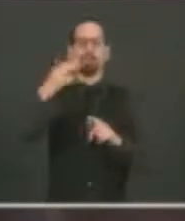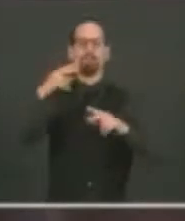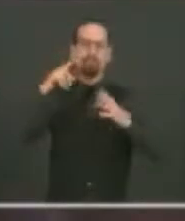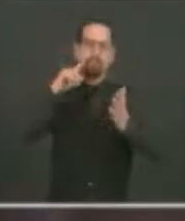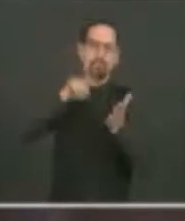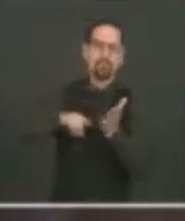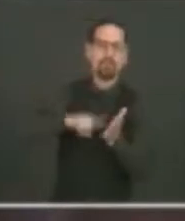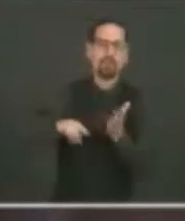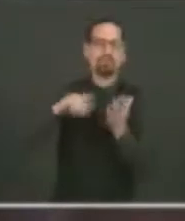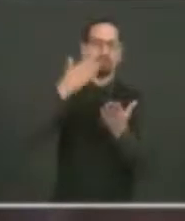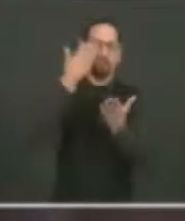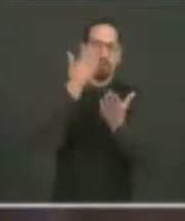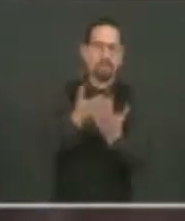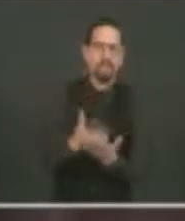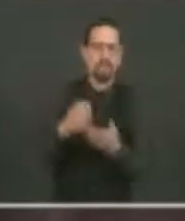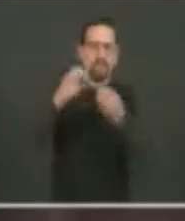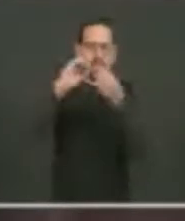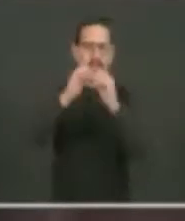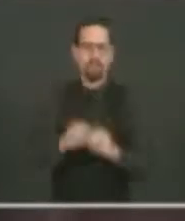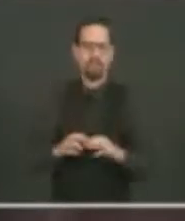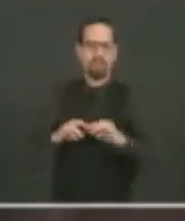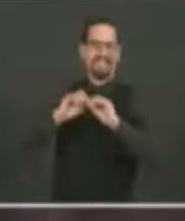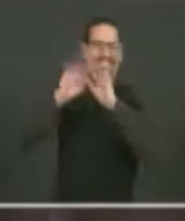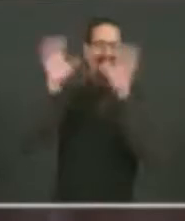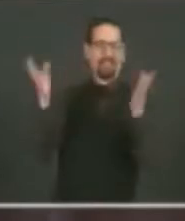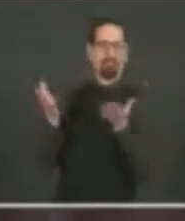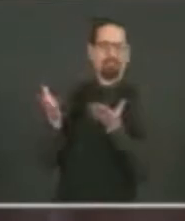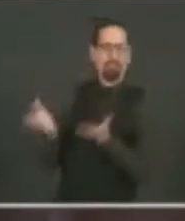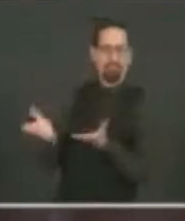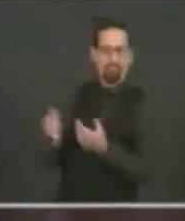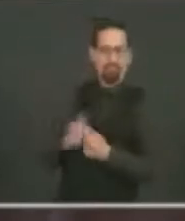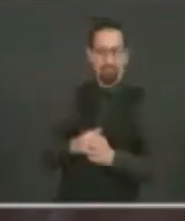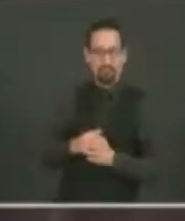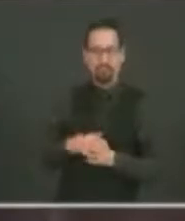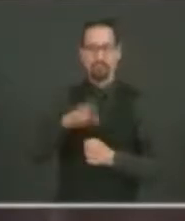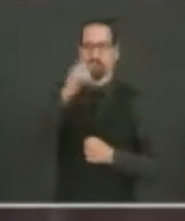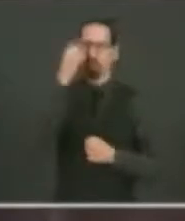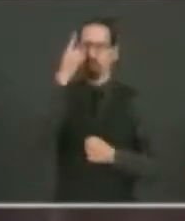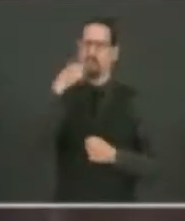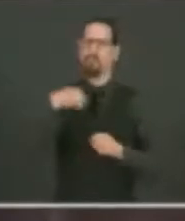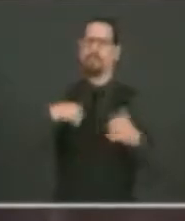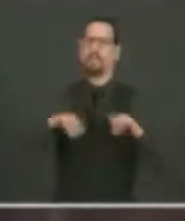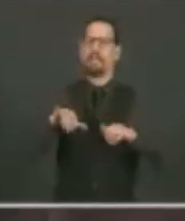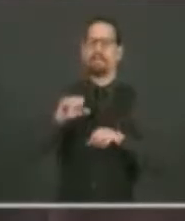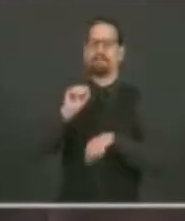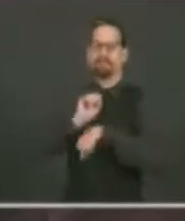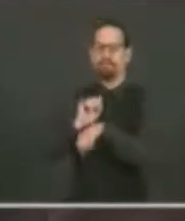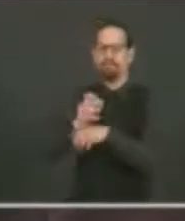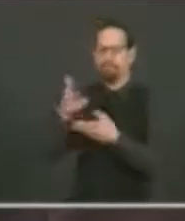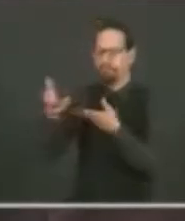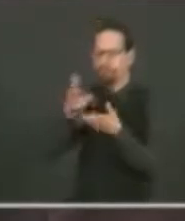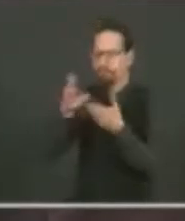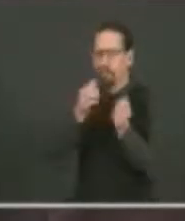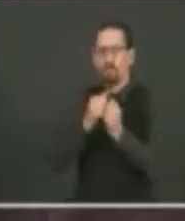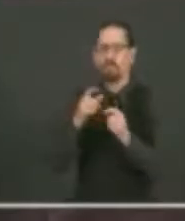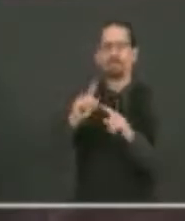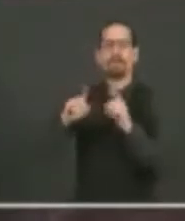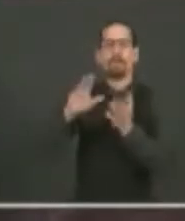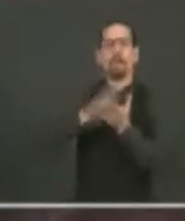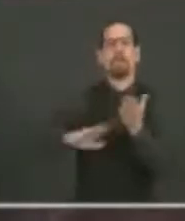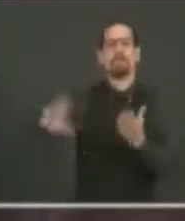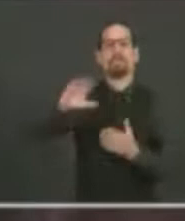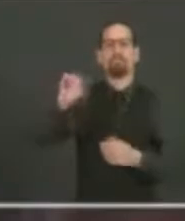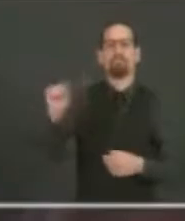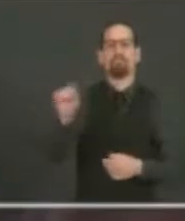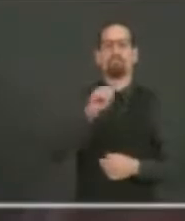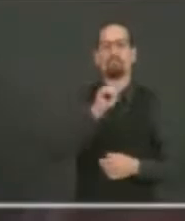and universities throughout the state. We've been working with Providence College nonstop since